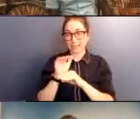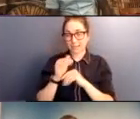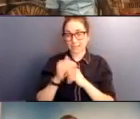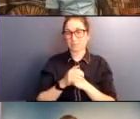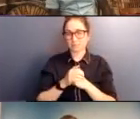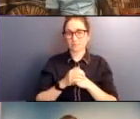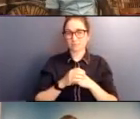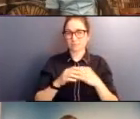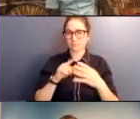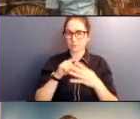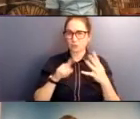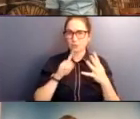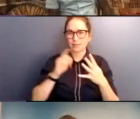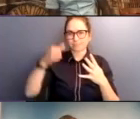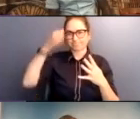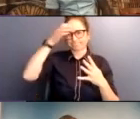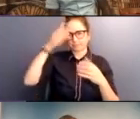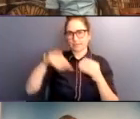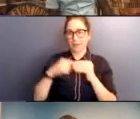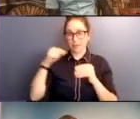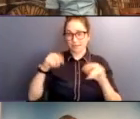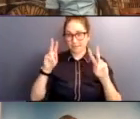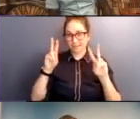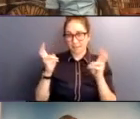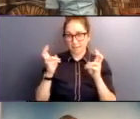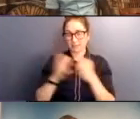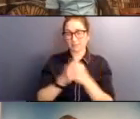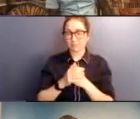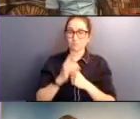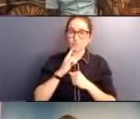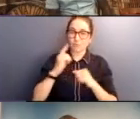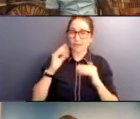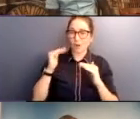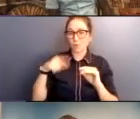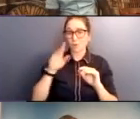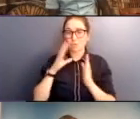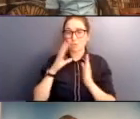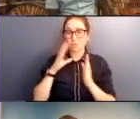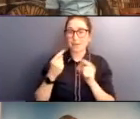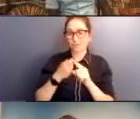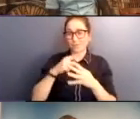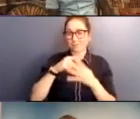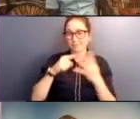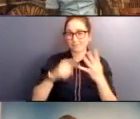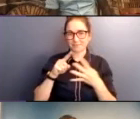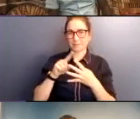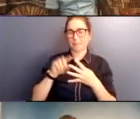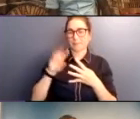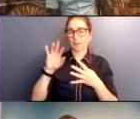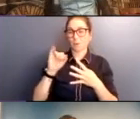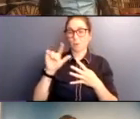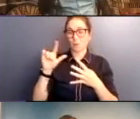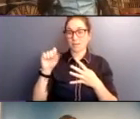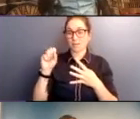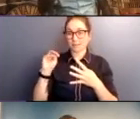who are very knowledgeable about the topics, and we hope that you have many takeaways from each of them. So we have Will Smith tonight,